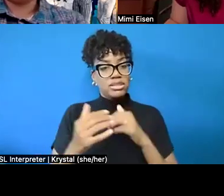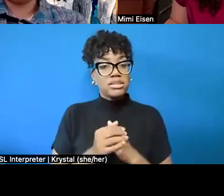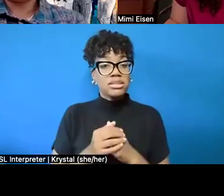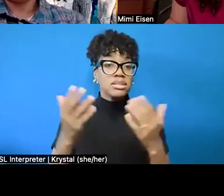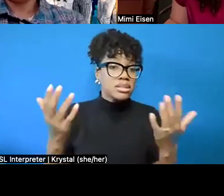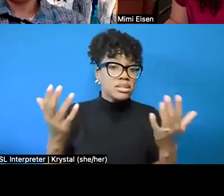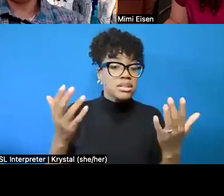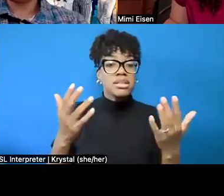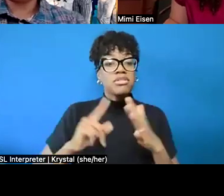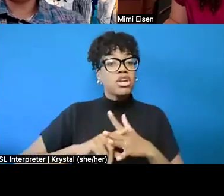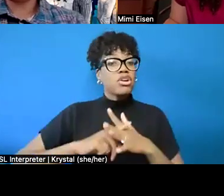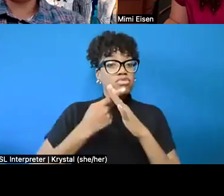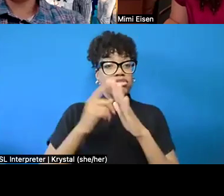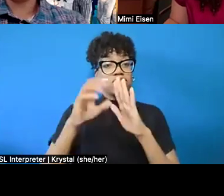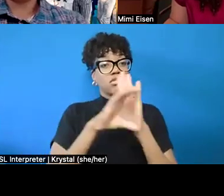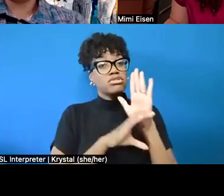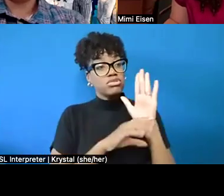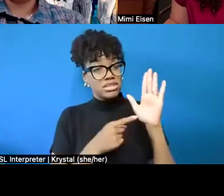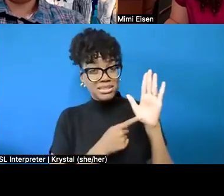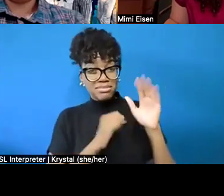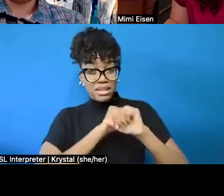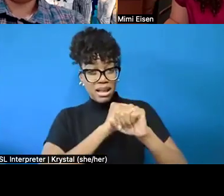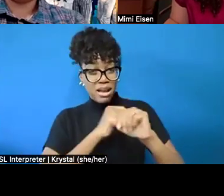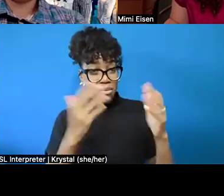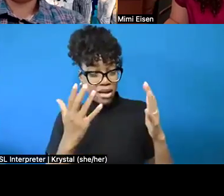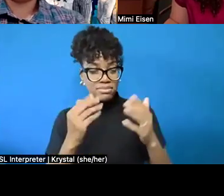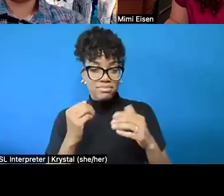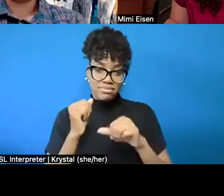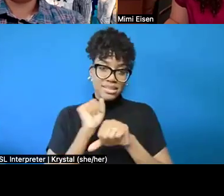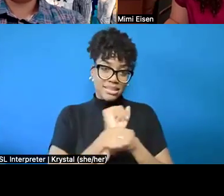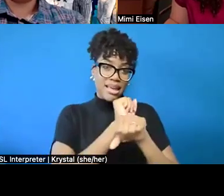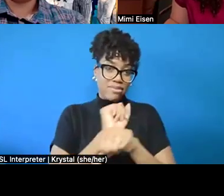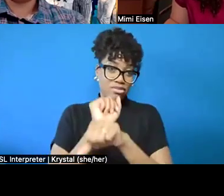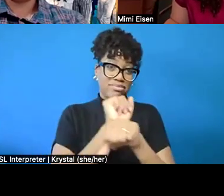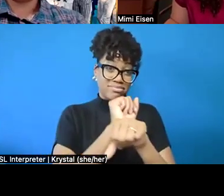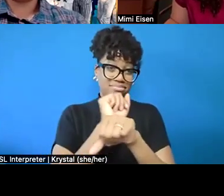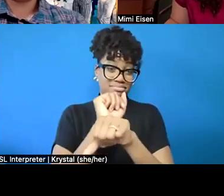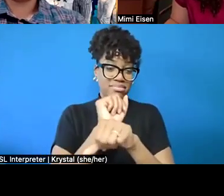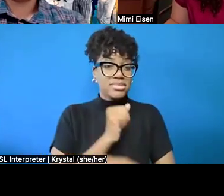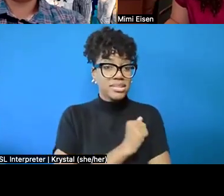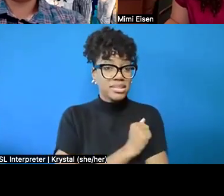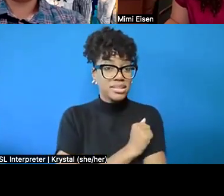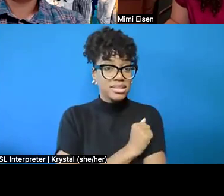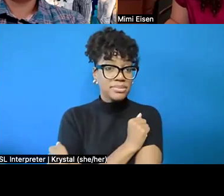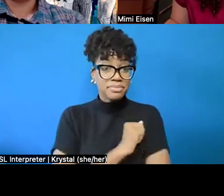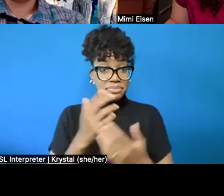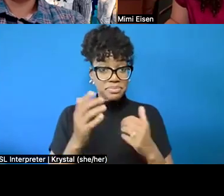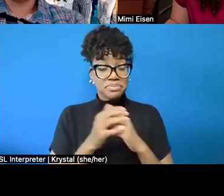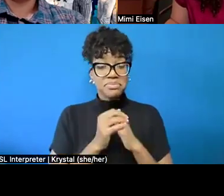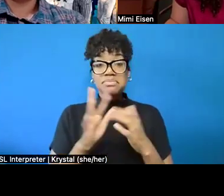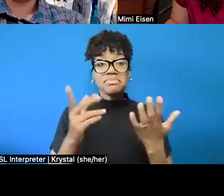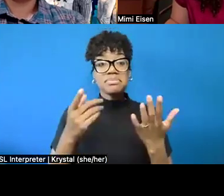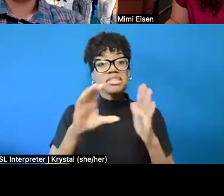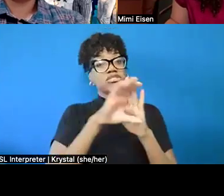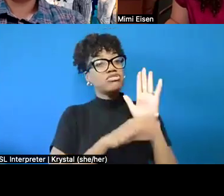Constitution protected slavery, right? It enshrined slavery as the law of the land